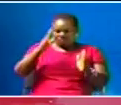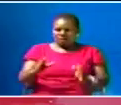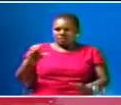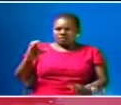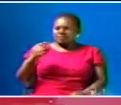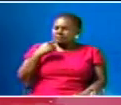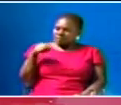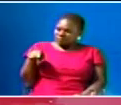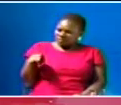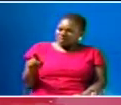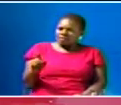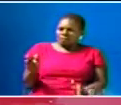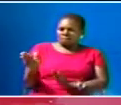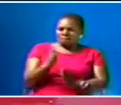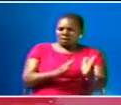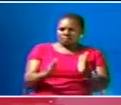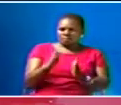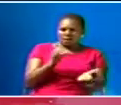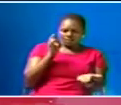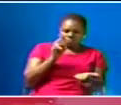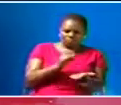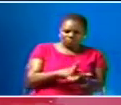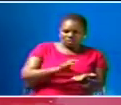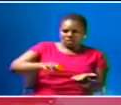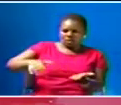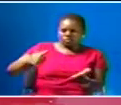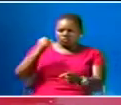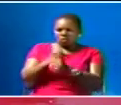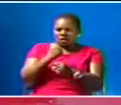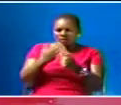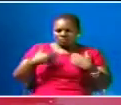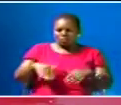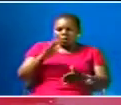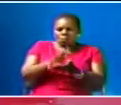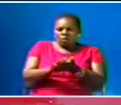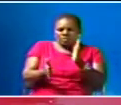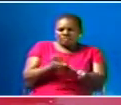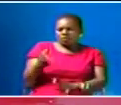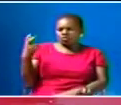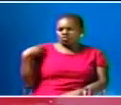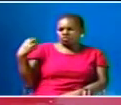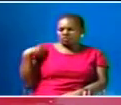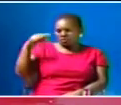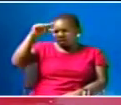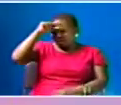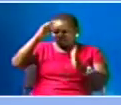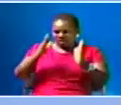says Nyoro has been planning to sack and transfer county staff without consulting the governor, Waititu.